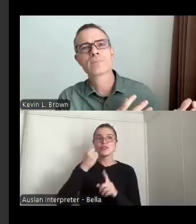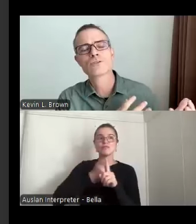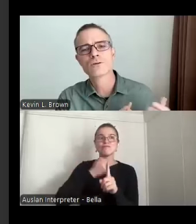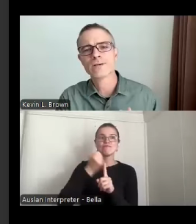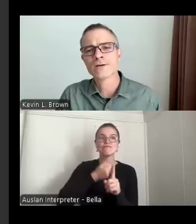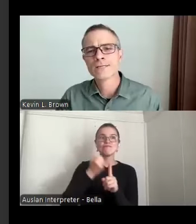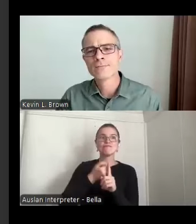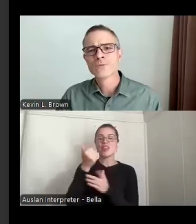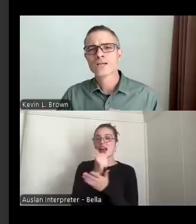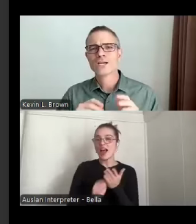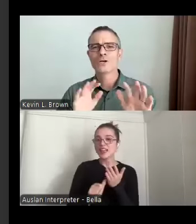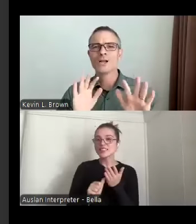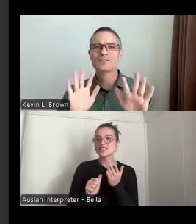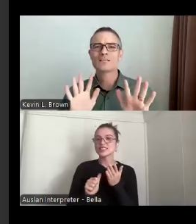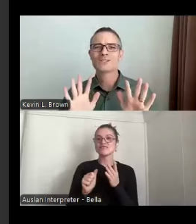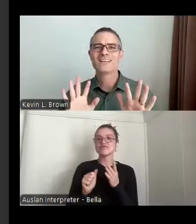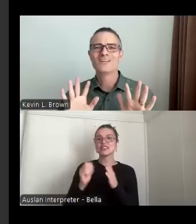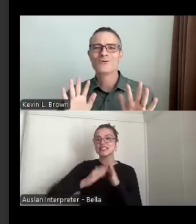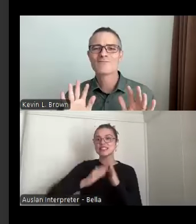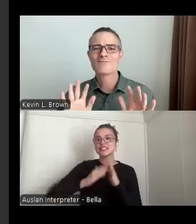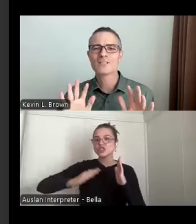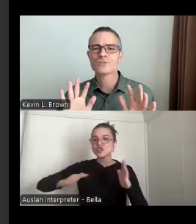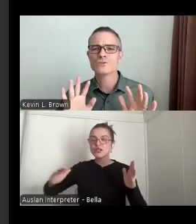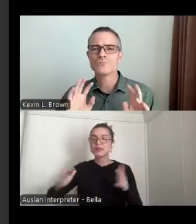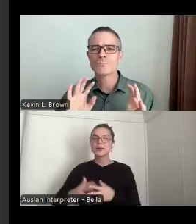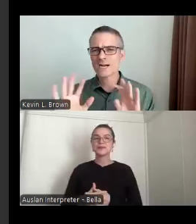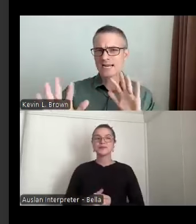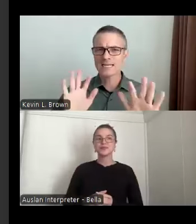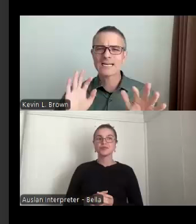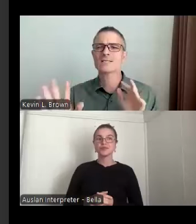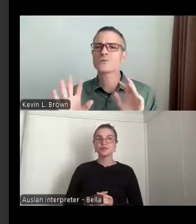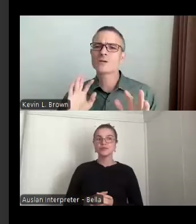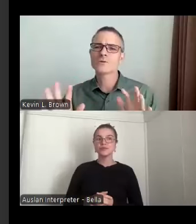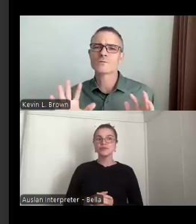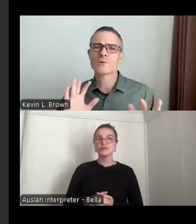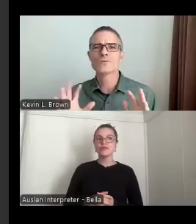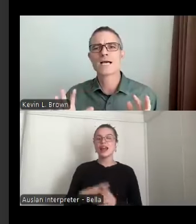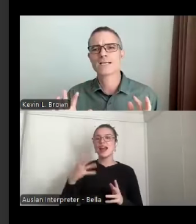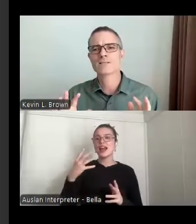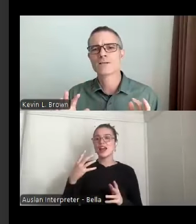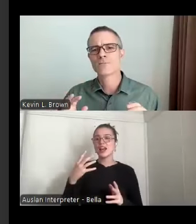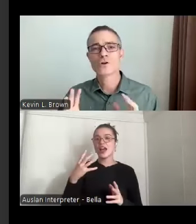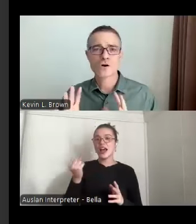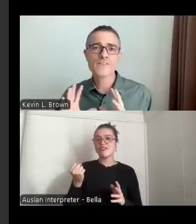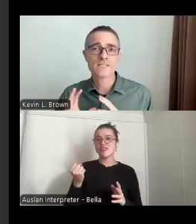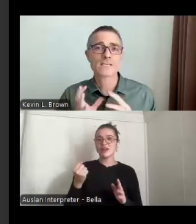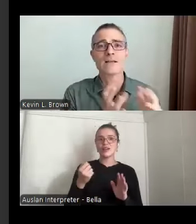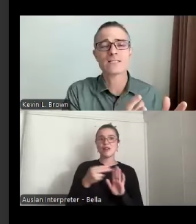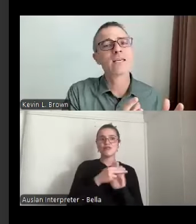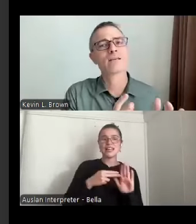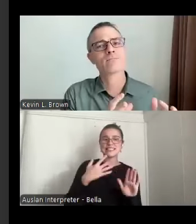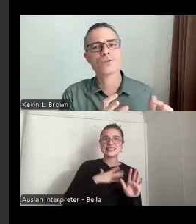that I mentioned earlier. Not to mention, you have this brand that has to appeal to both sides. You're